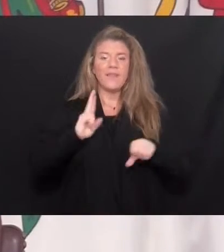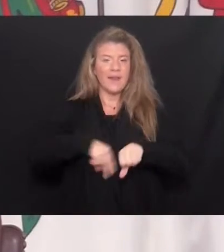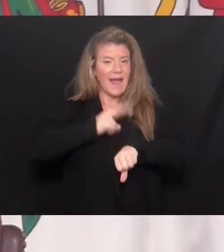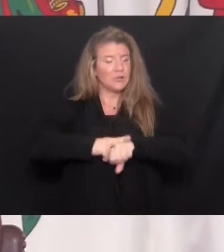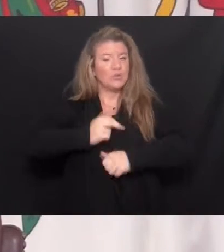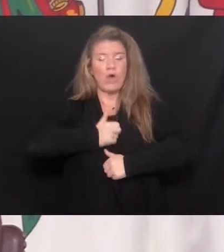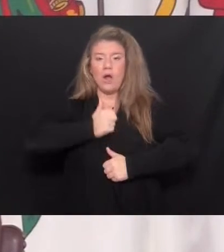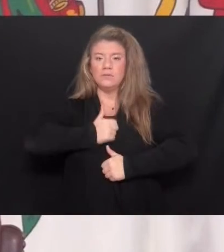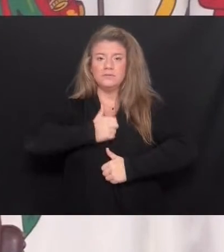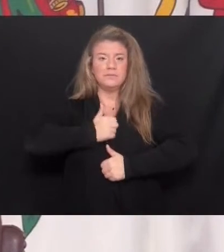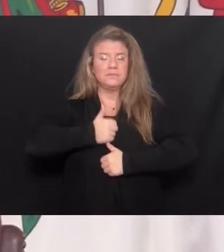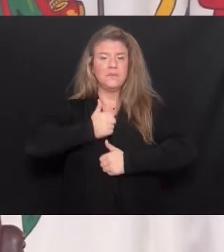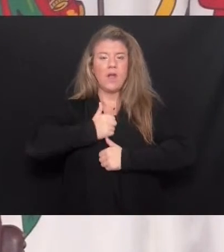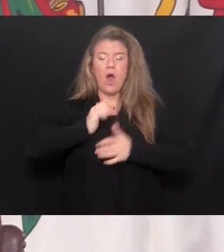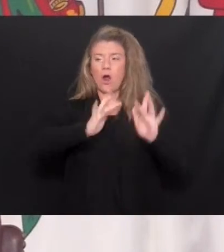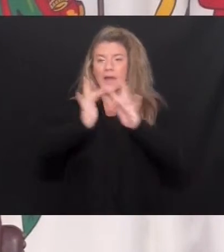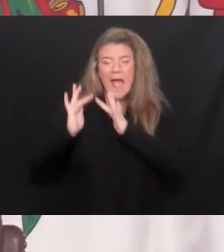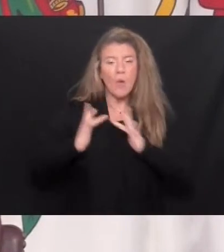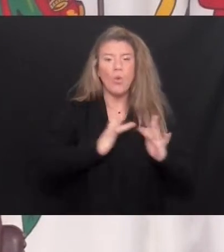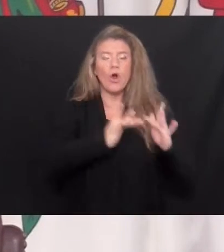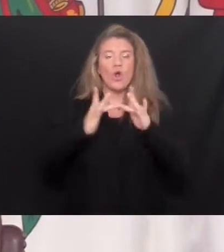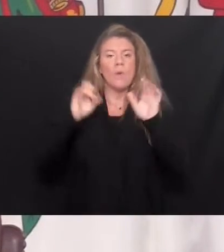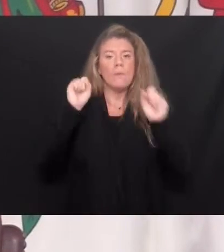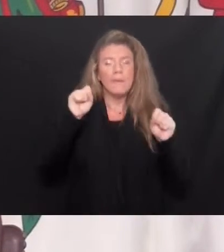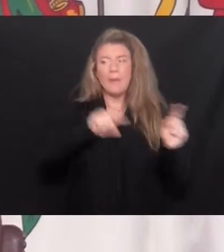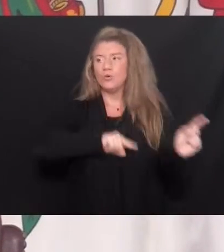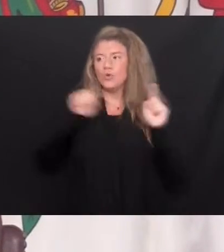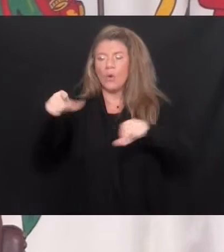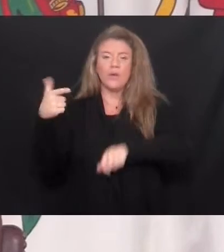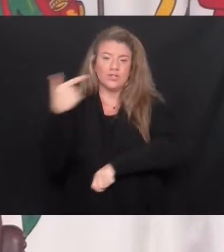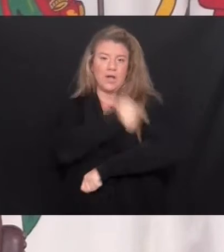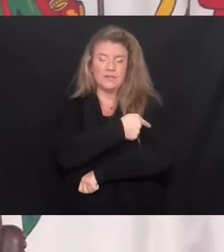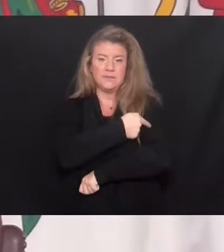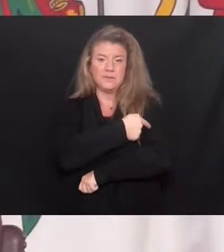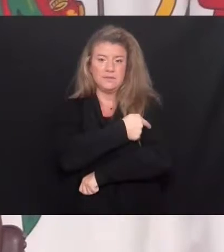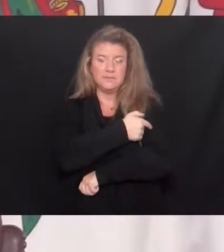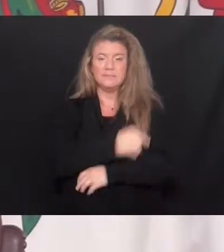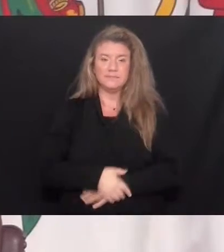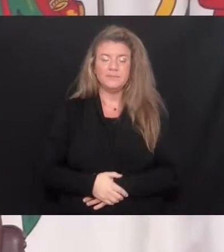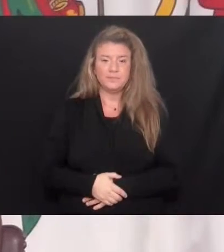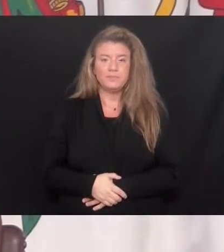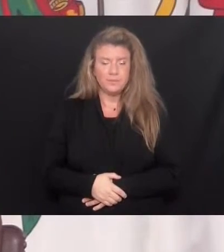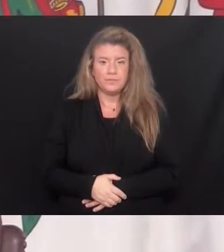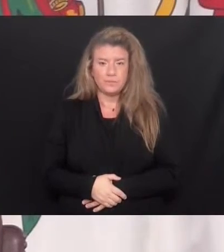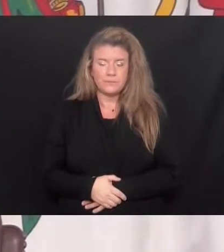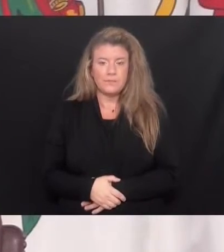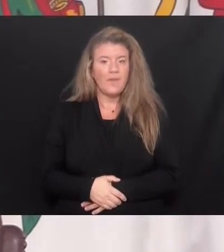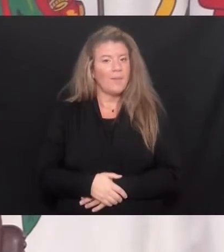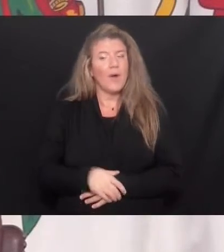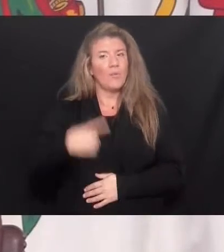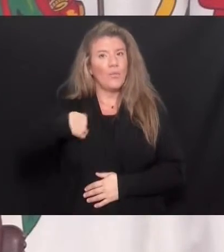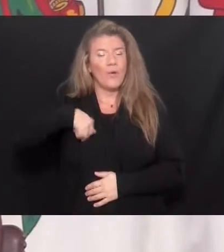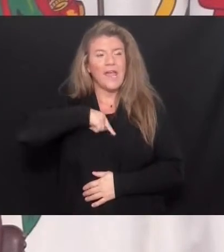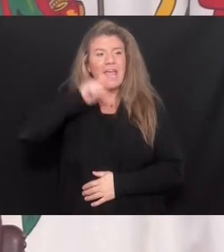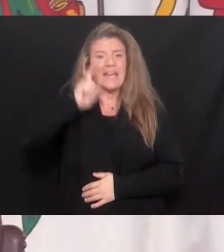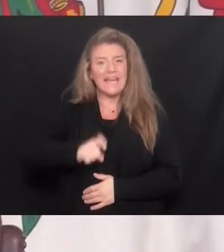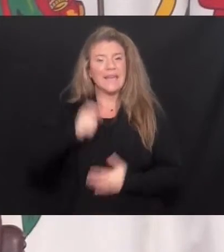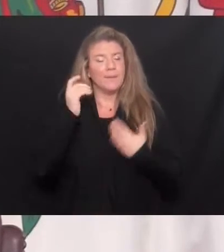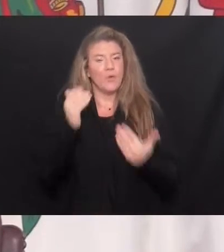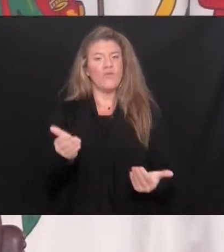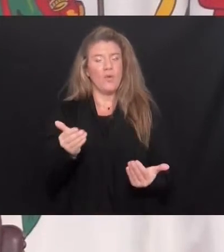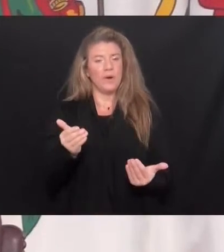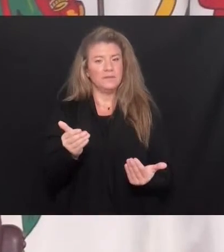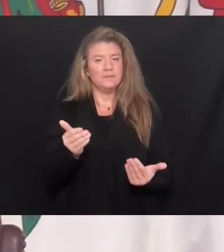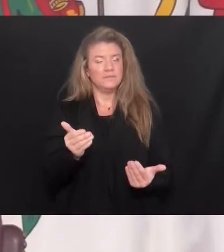Guard and our network to be able to get shots in arms. But absolutely, we need to move forward with